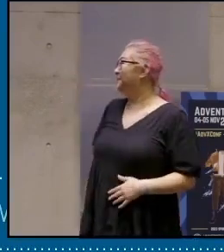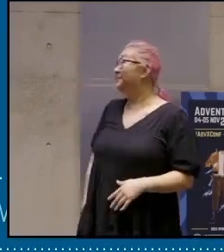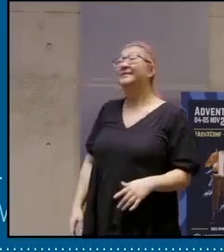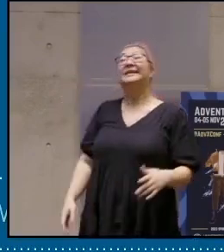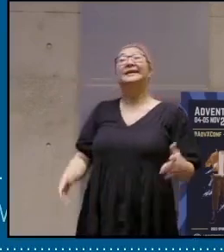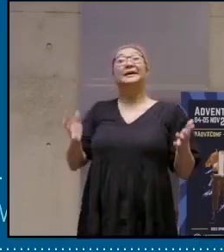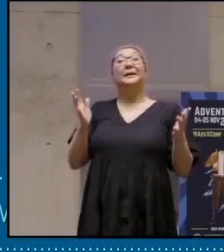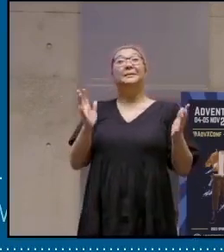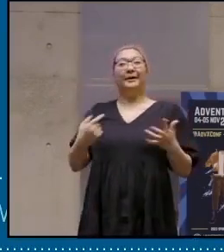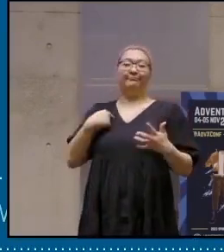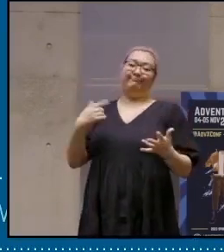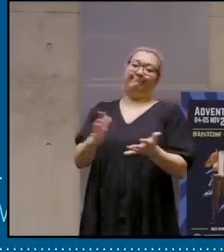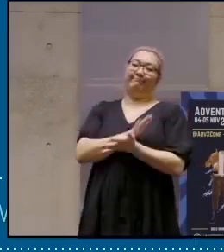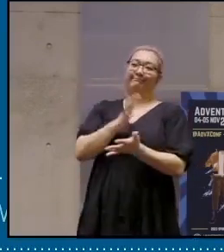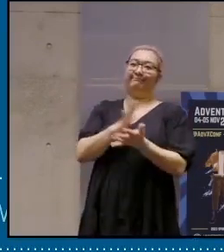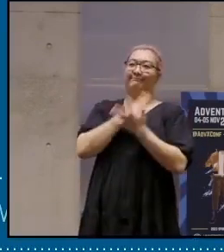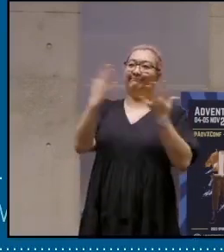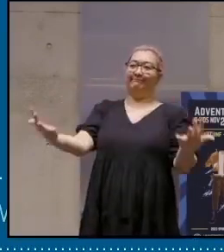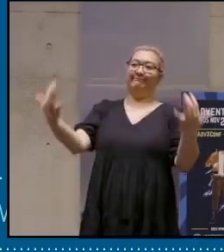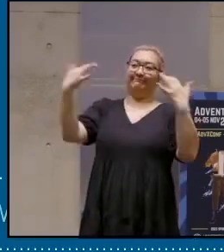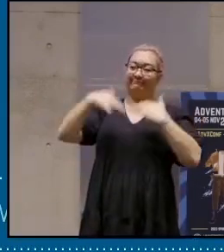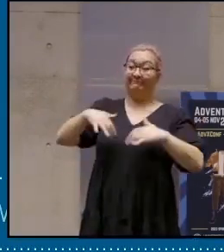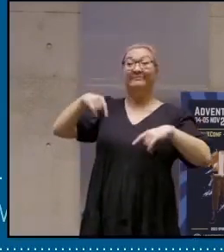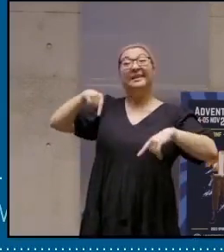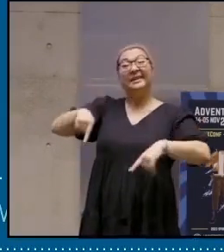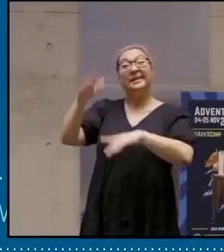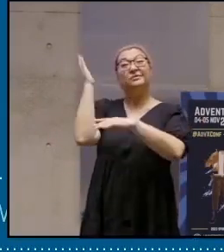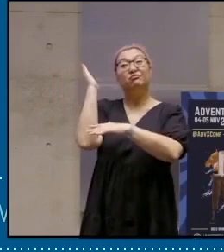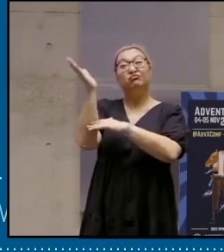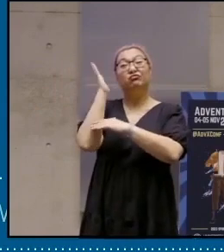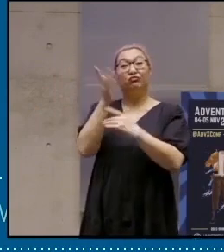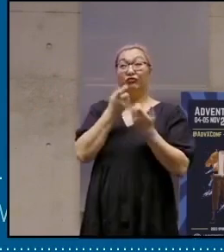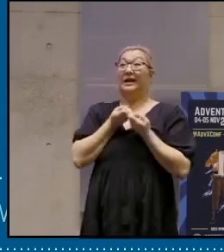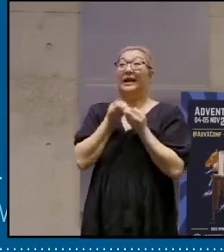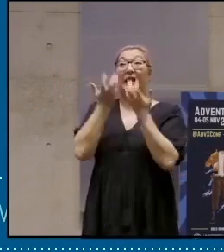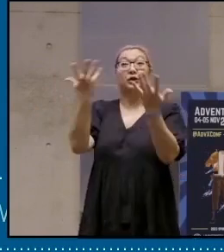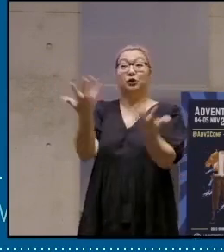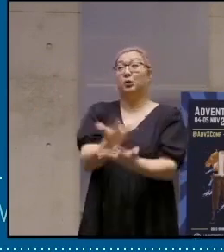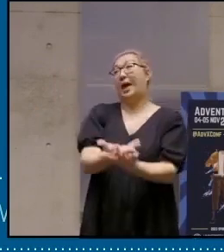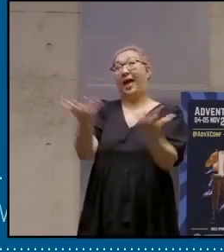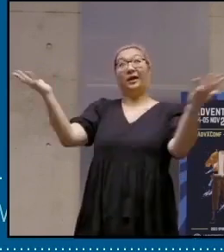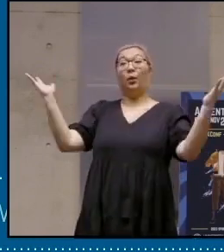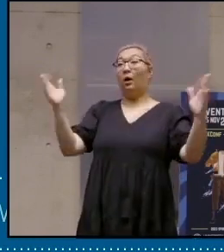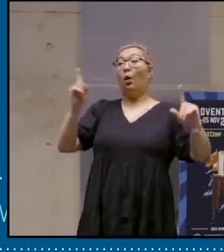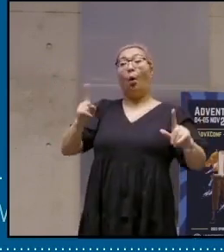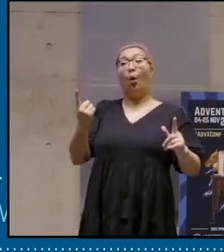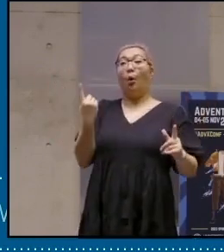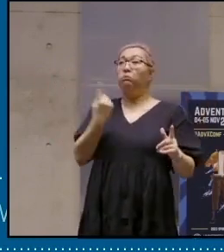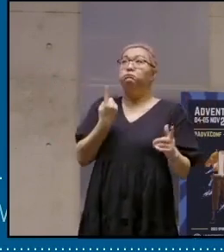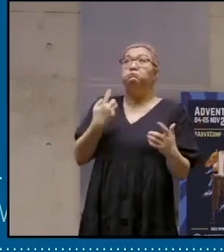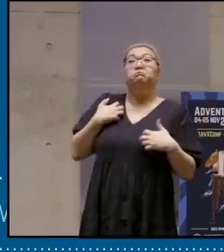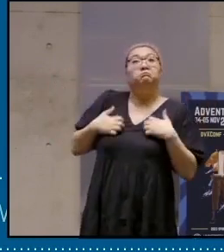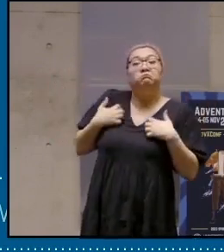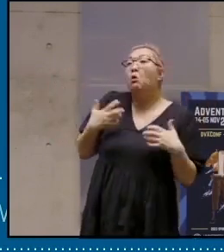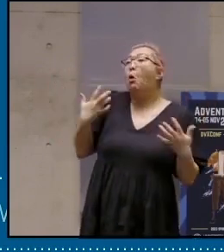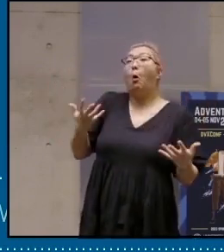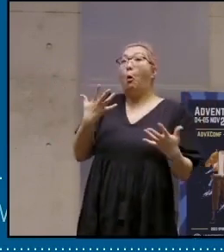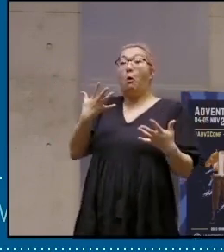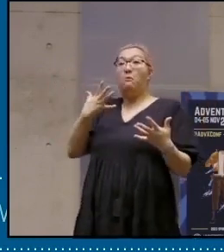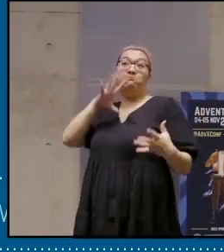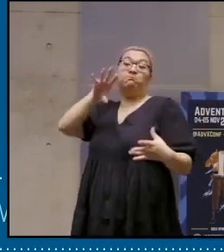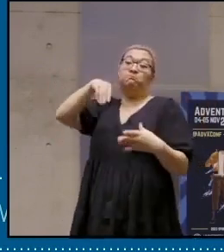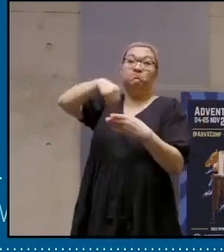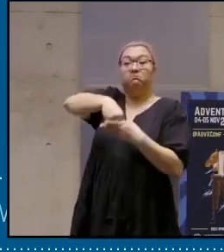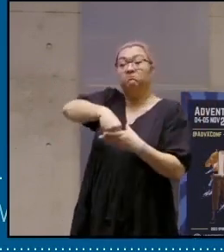Because this is a talk that's geared towards anyone who is now, or who anticipates soon, being involved in the conception